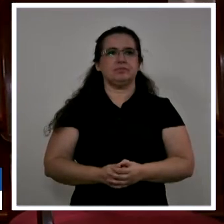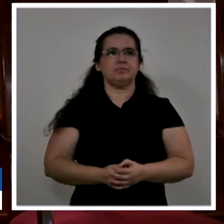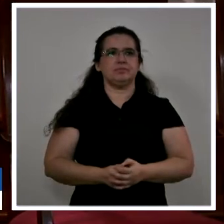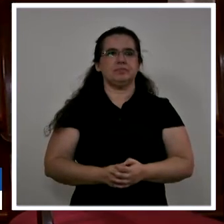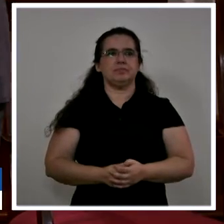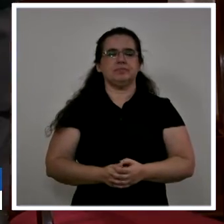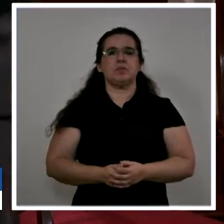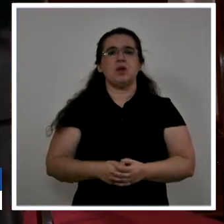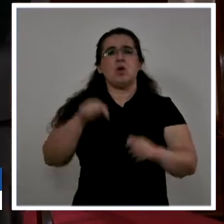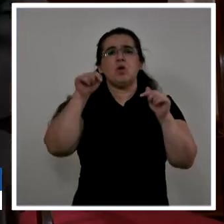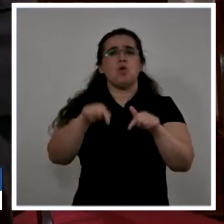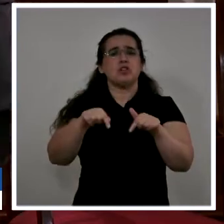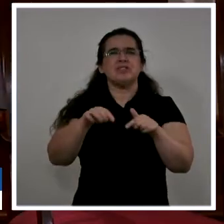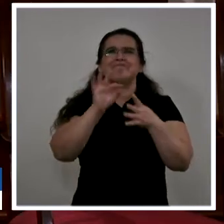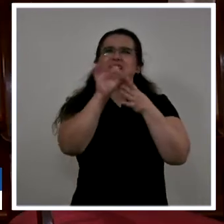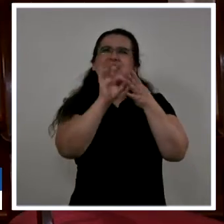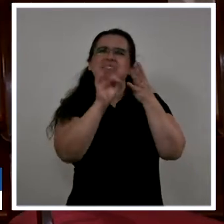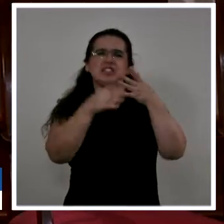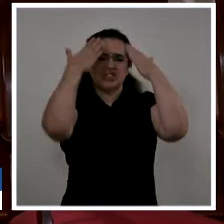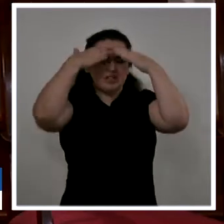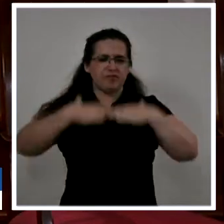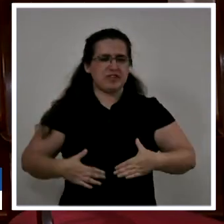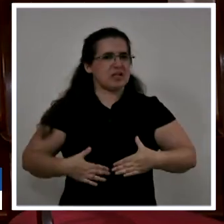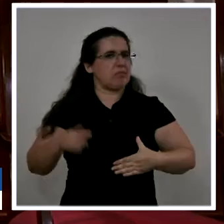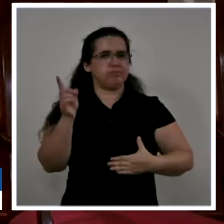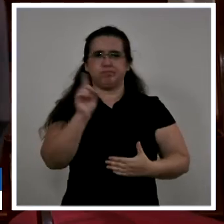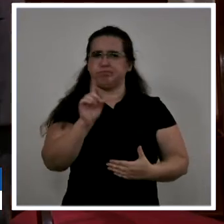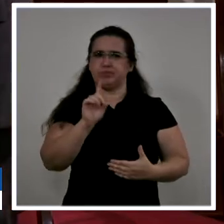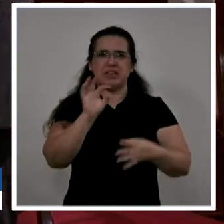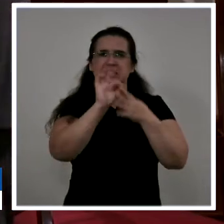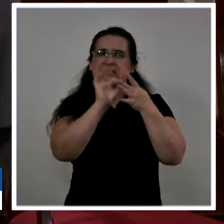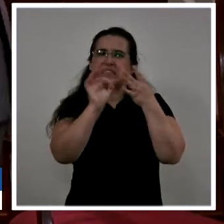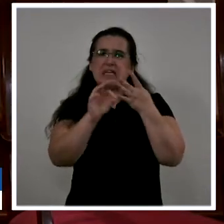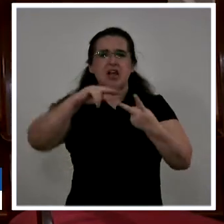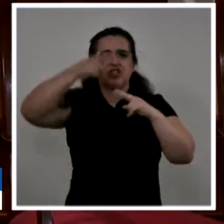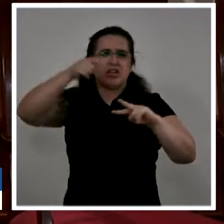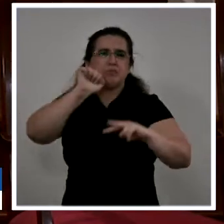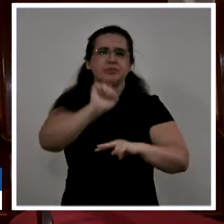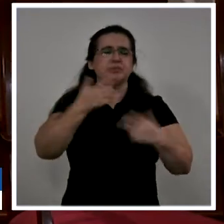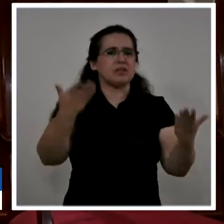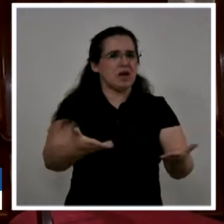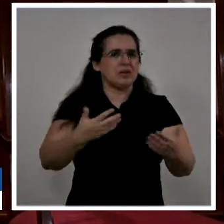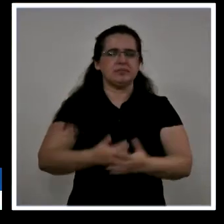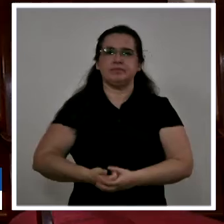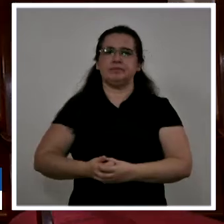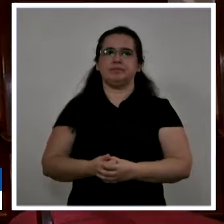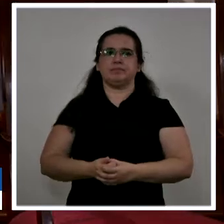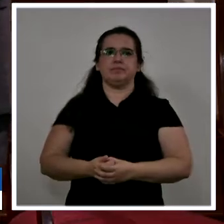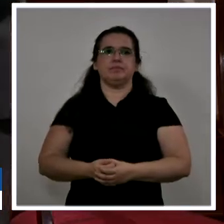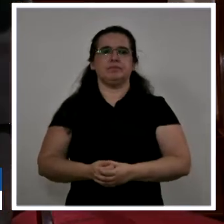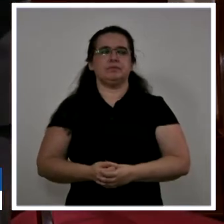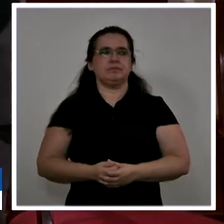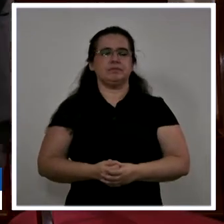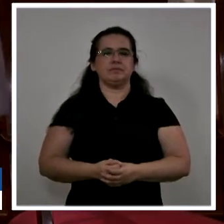physical characteristics. Hoje não vamos falar dessas características físicas determinadas pela genética. We want to talk about the relationship between